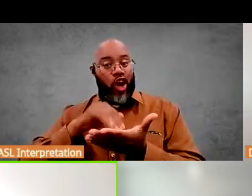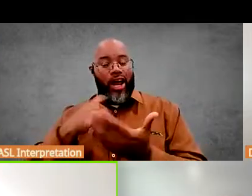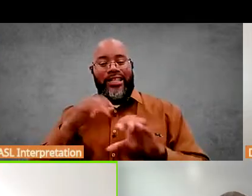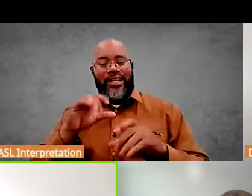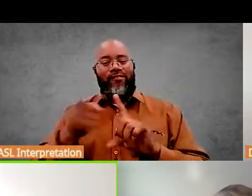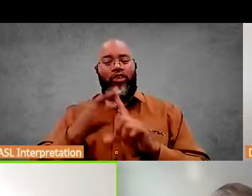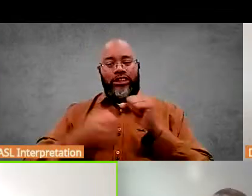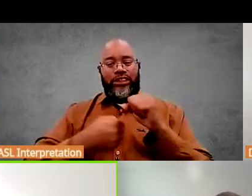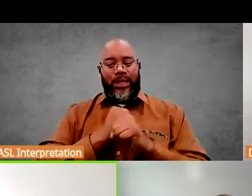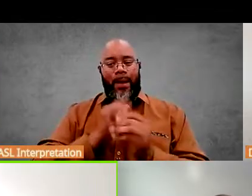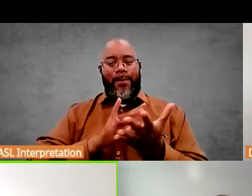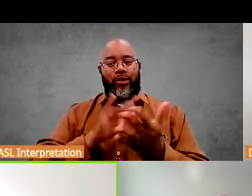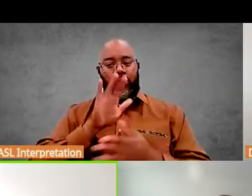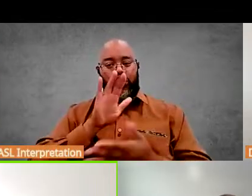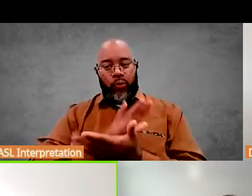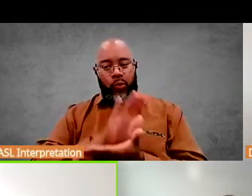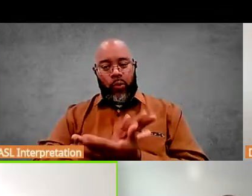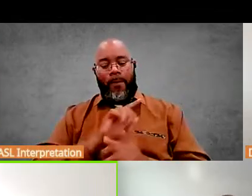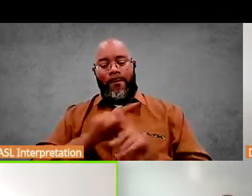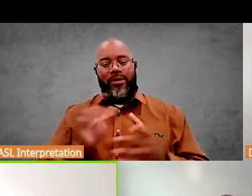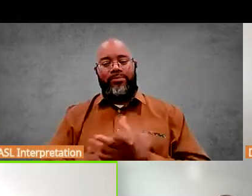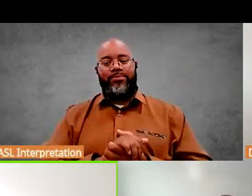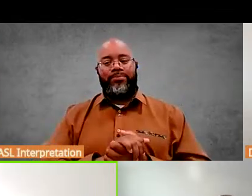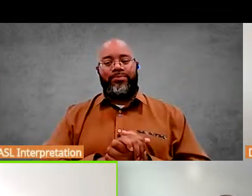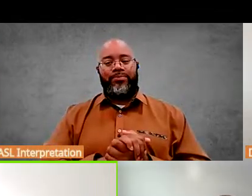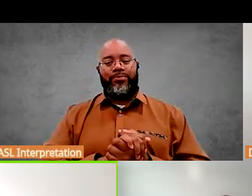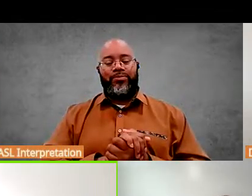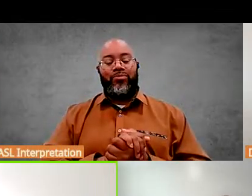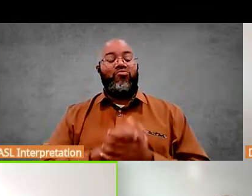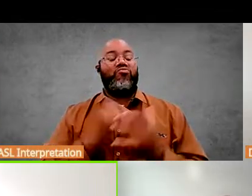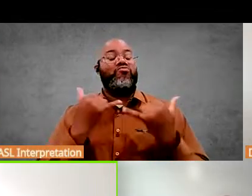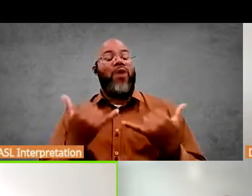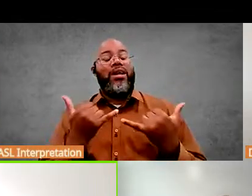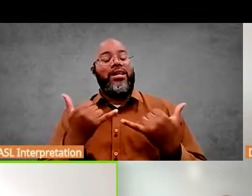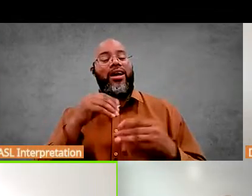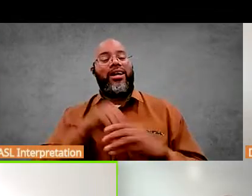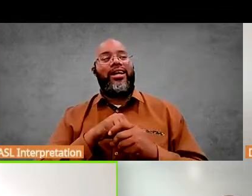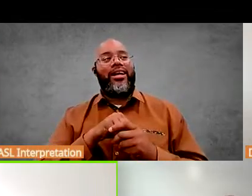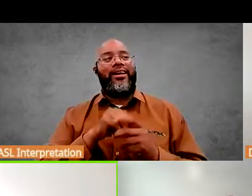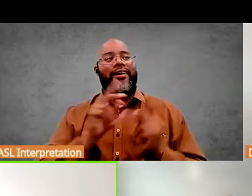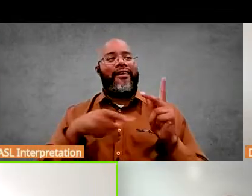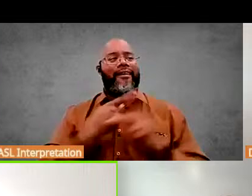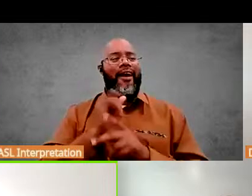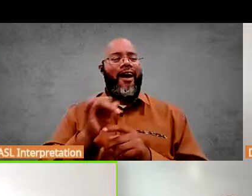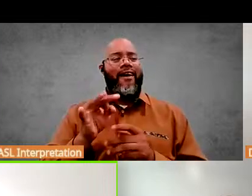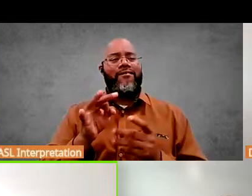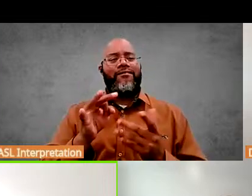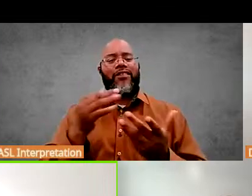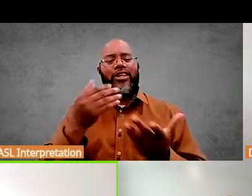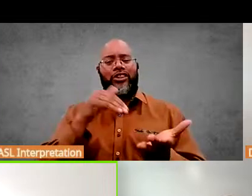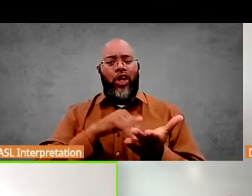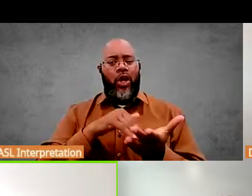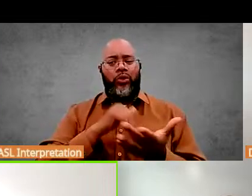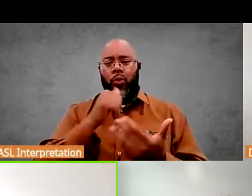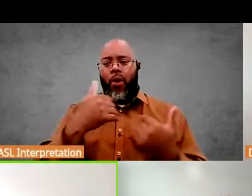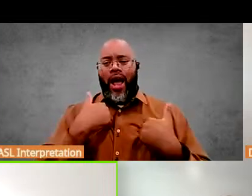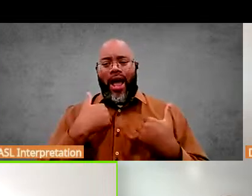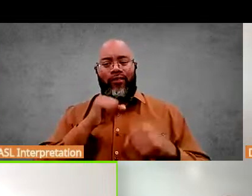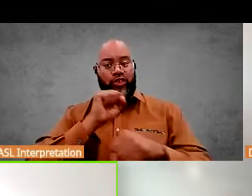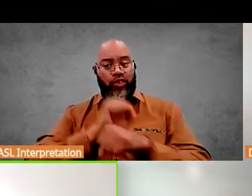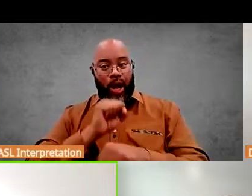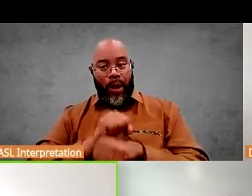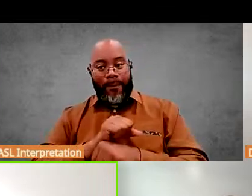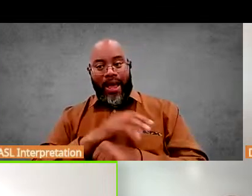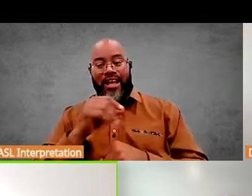of medical school, but right now in kind of doctors do not have jobs and it